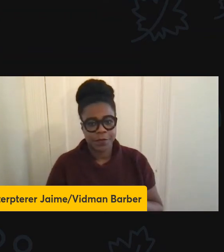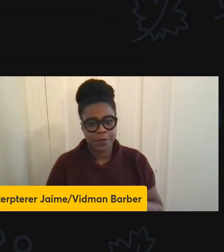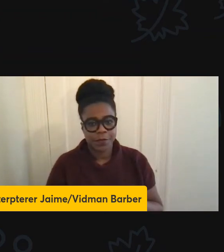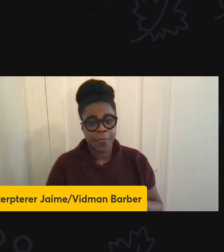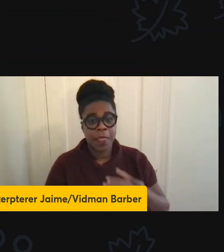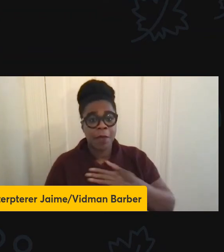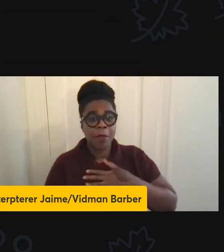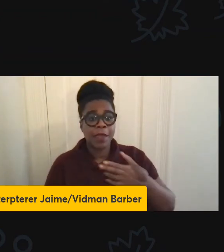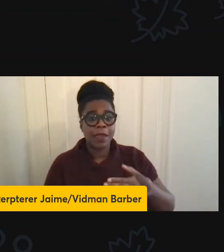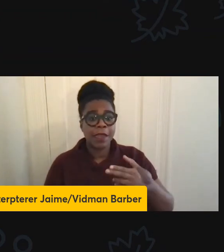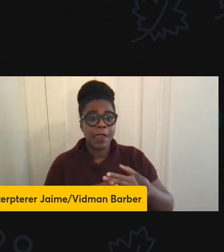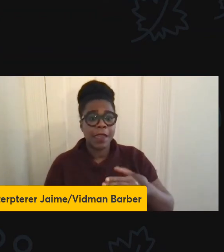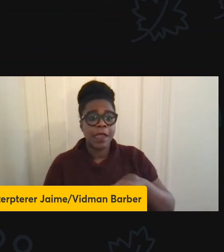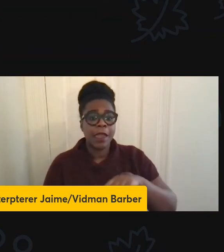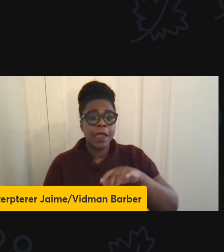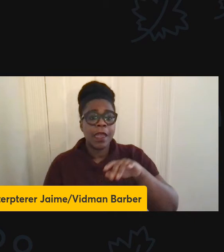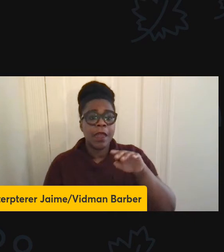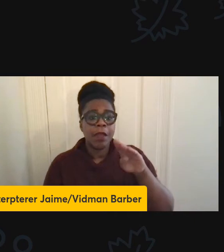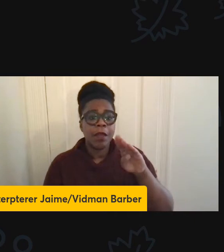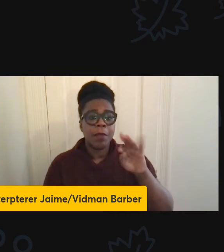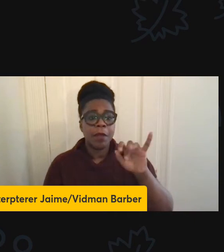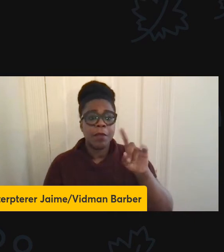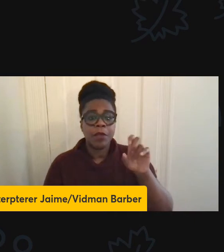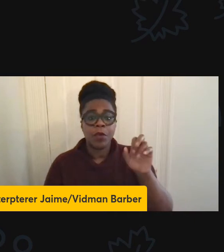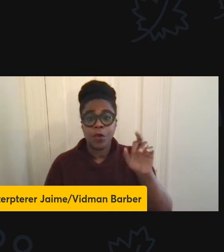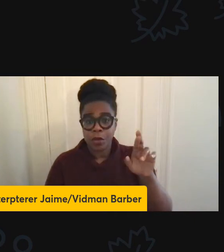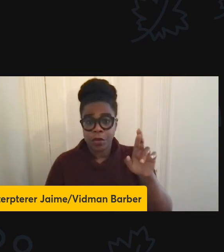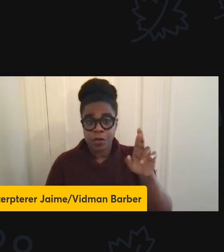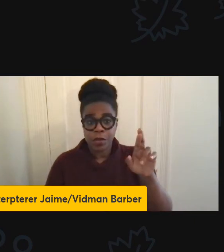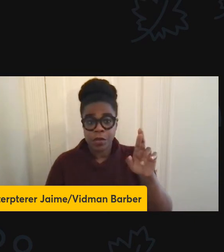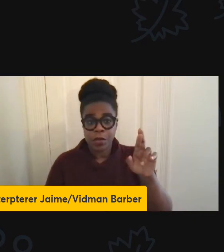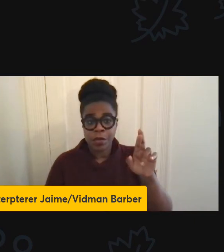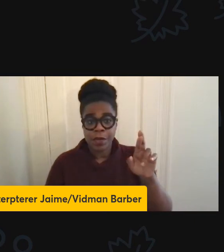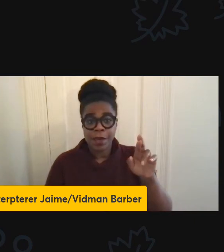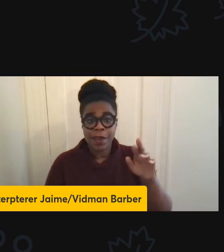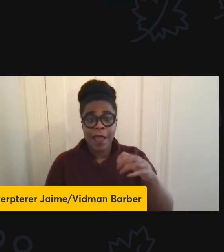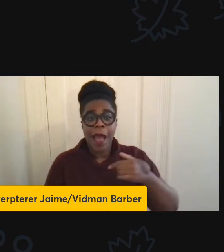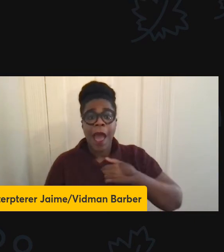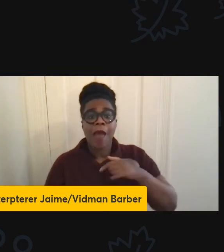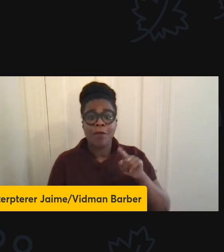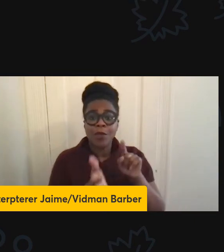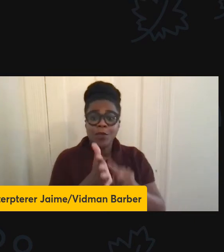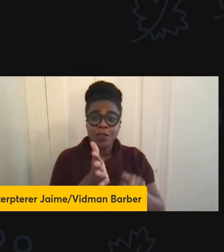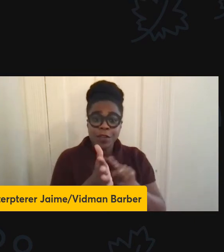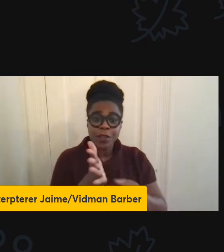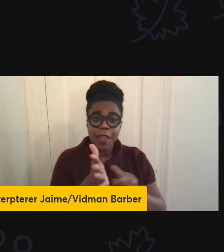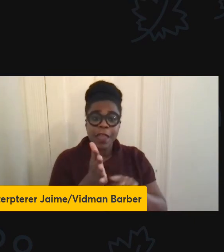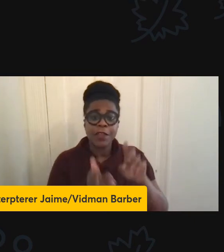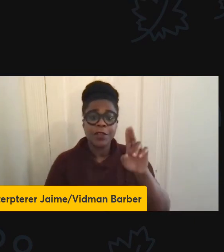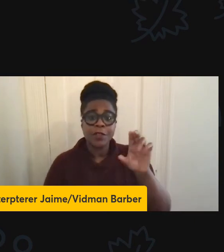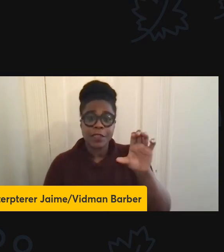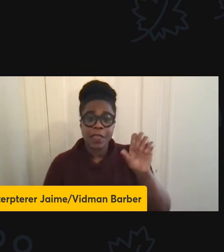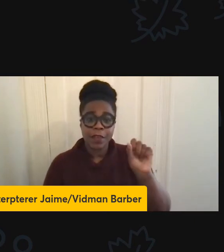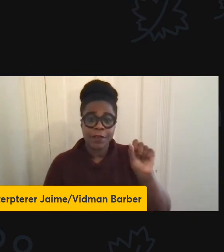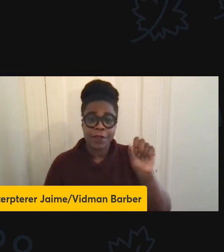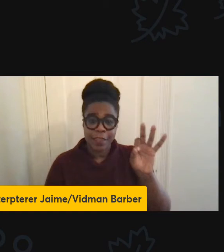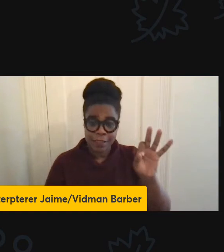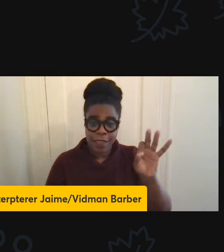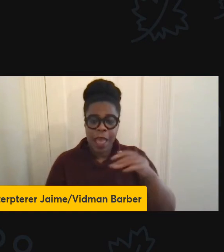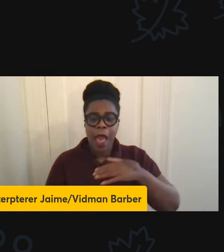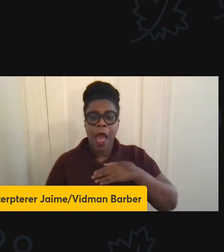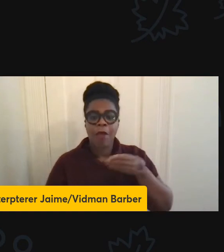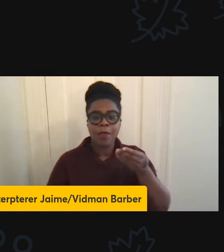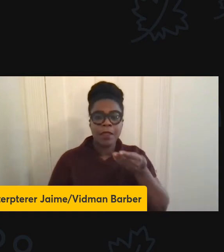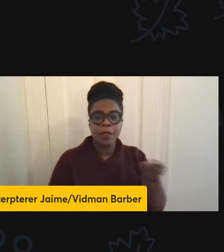My name is Joël Babdor, and I'm a postdoctoral researcher at UCSF. I'll be the moderator for